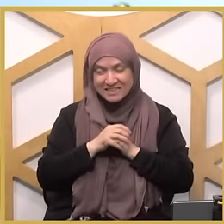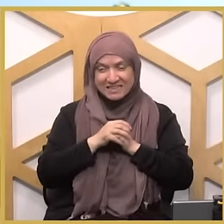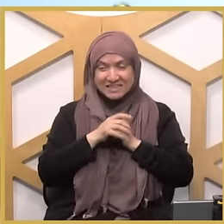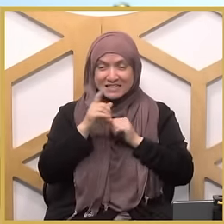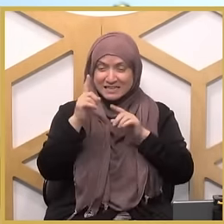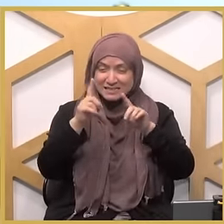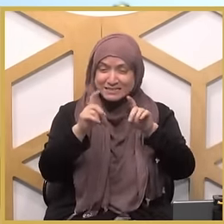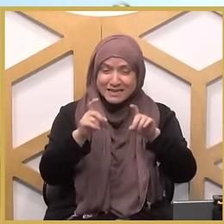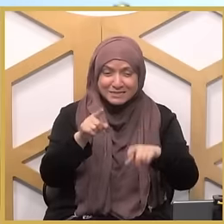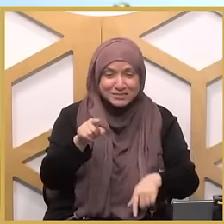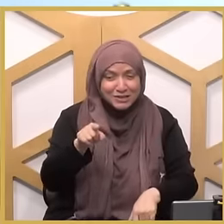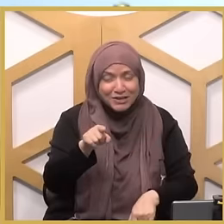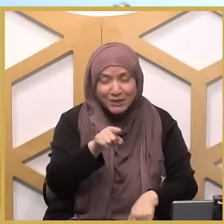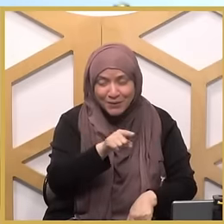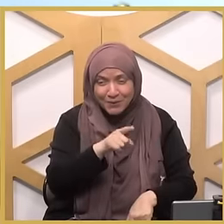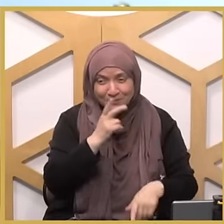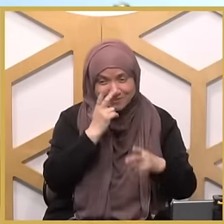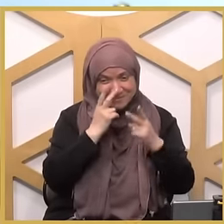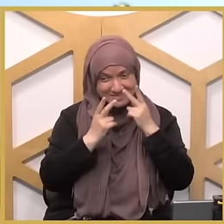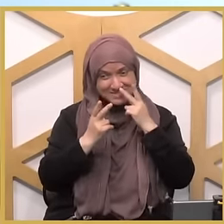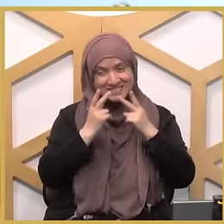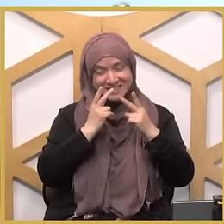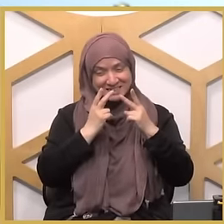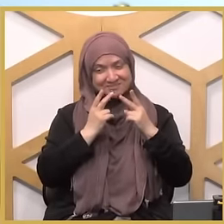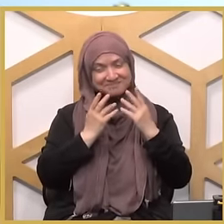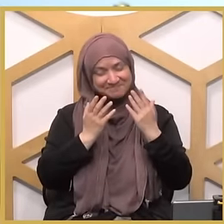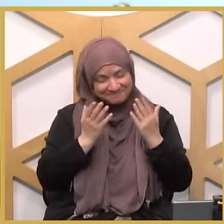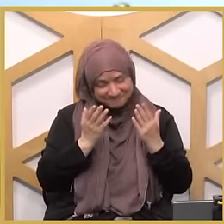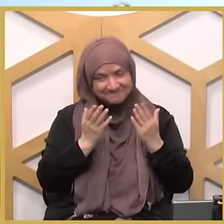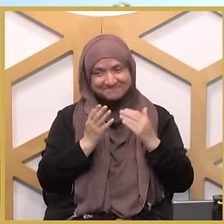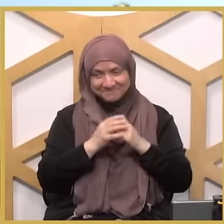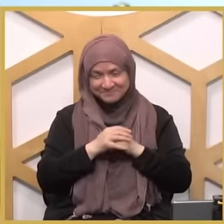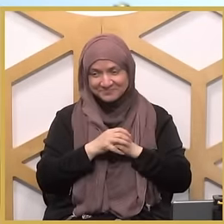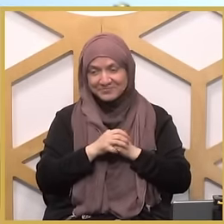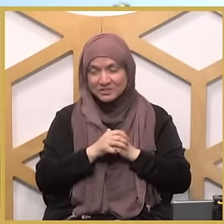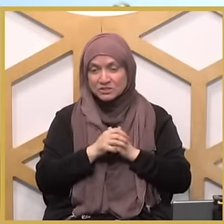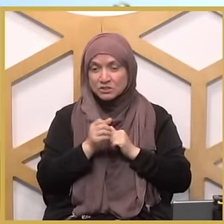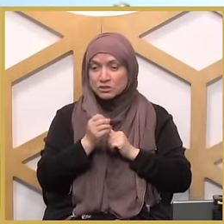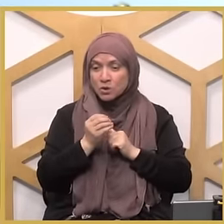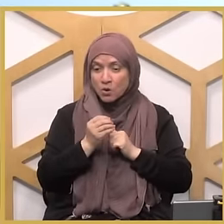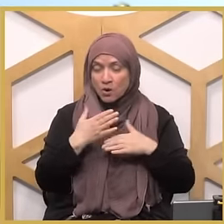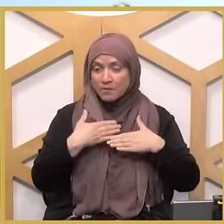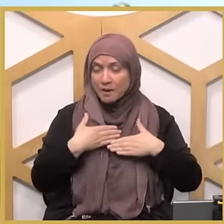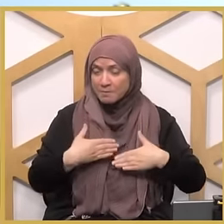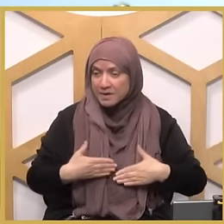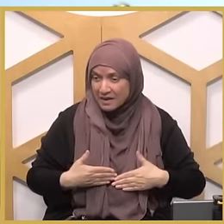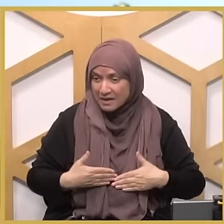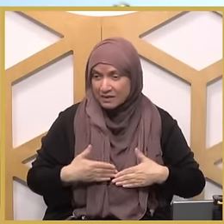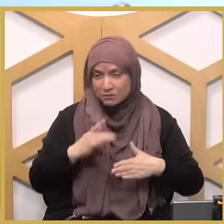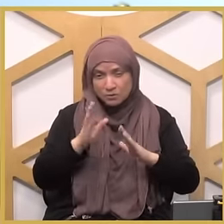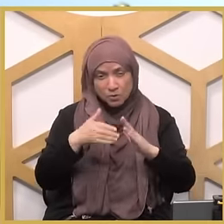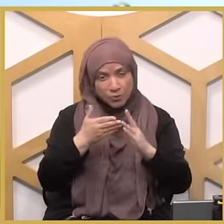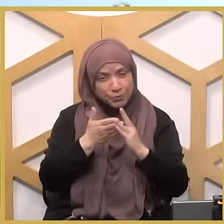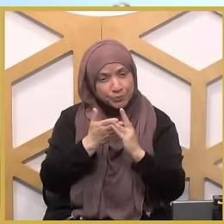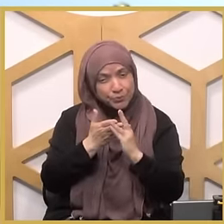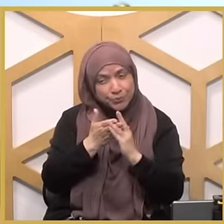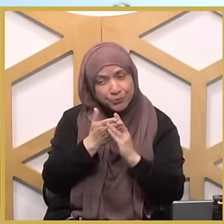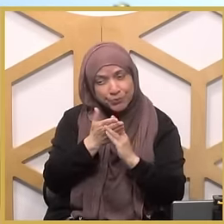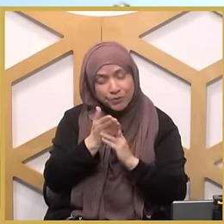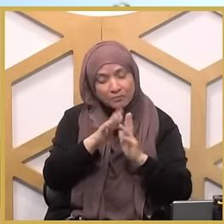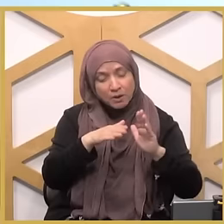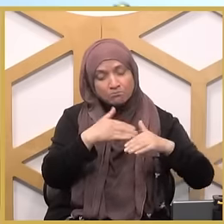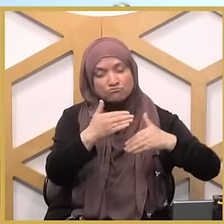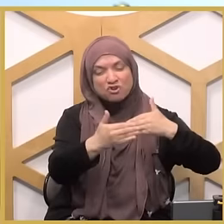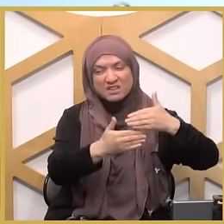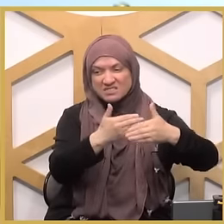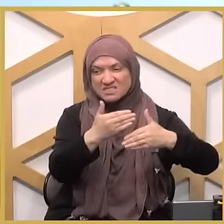has to go through a process to receive it. The soul has to go through a process to receive it. Then once you taste it, you'll